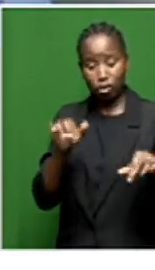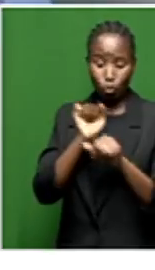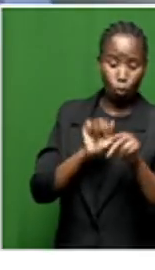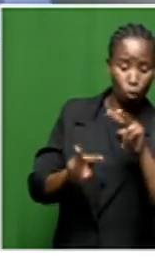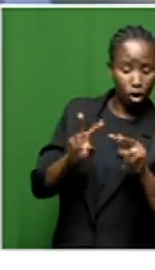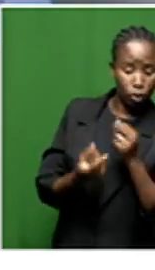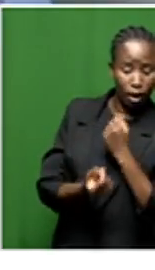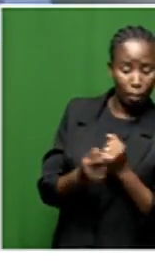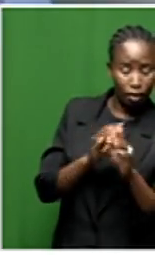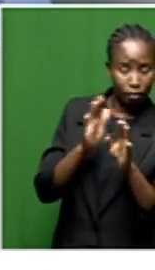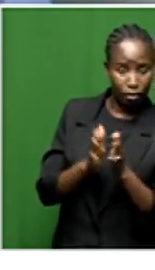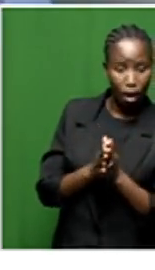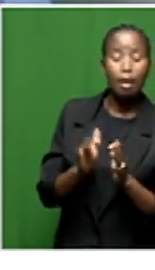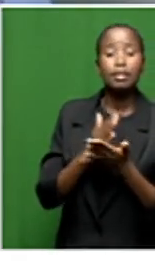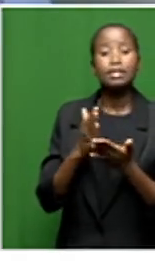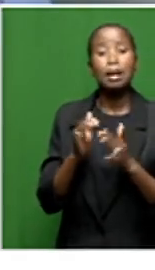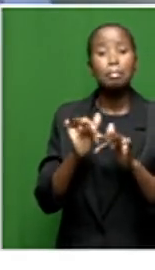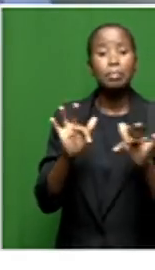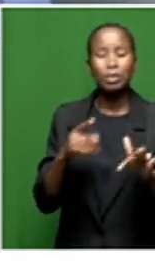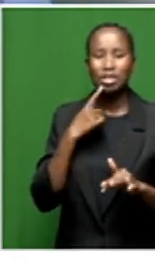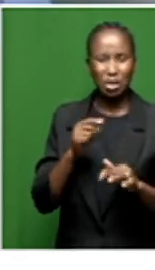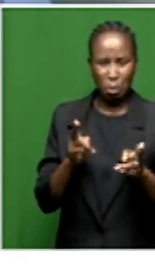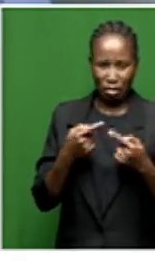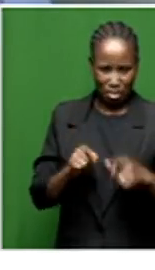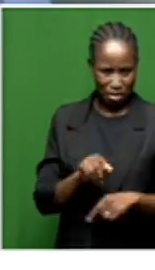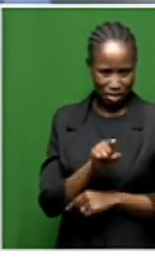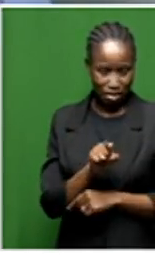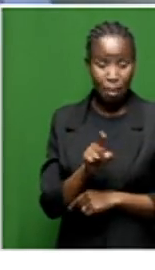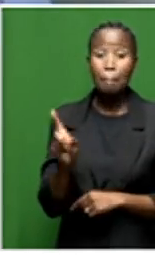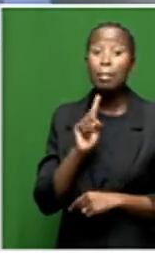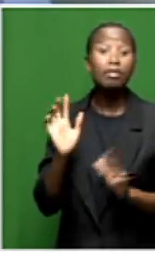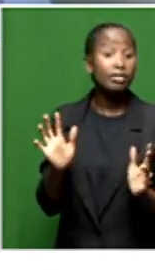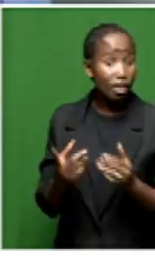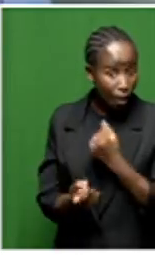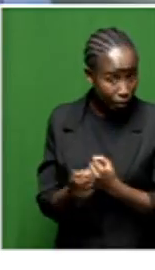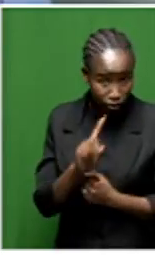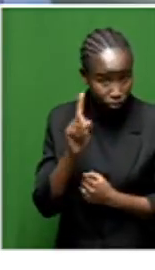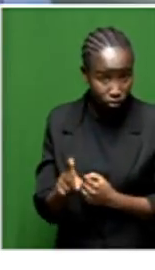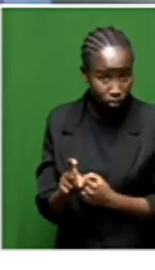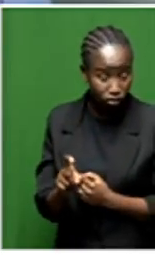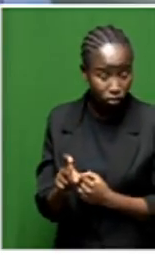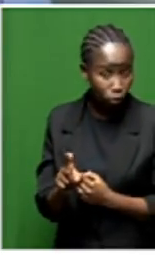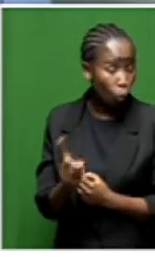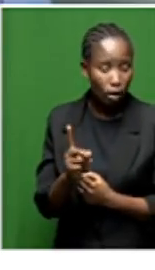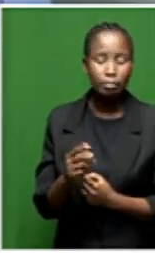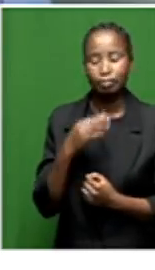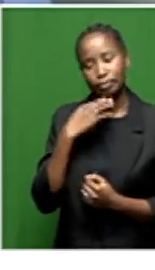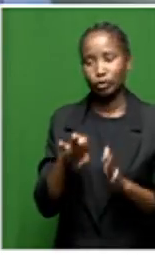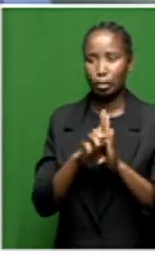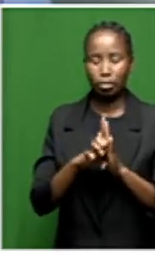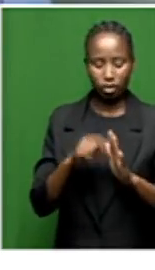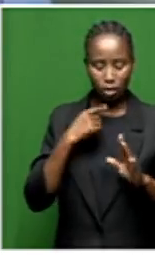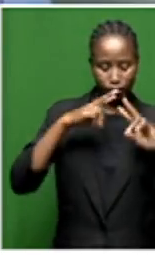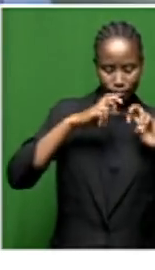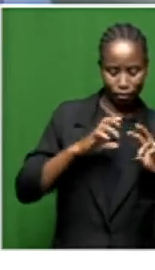here, some are even saying it's an anomaly. But has it happened? Has it ever happened before that an investigation by